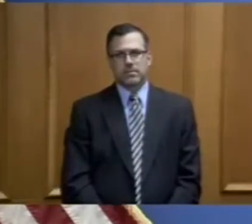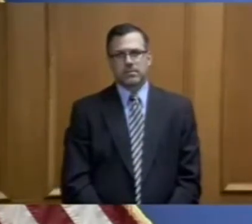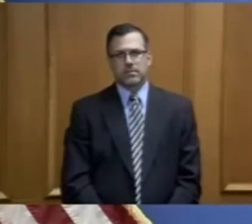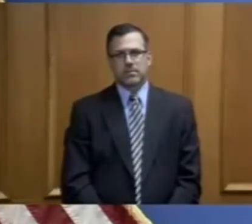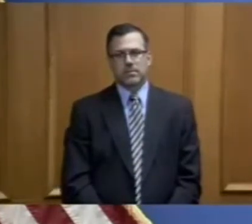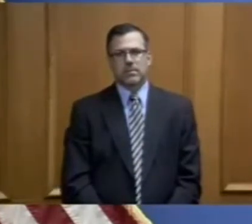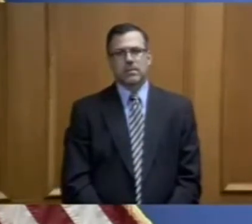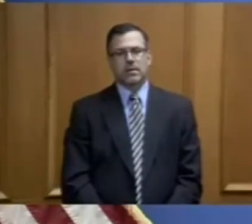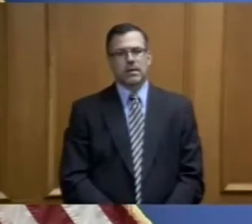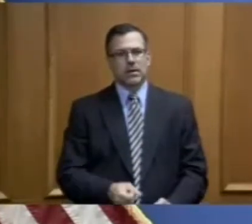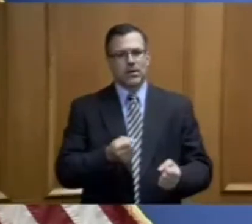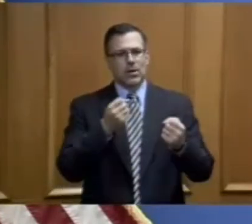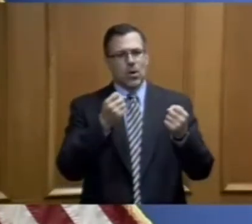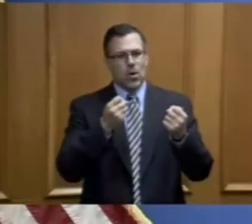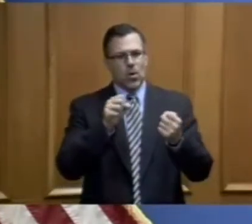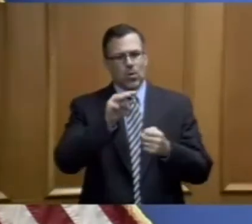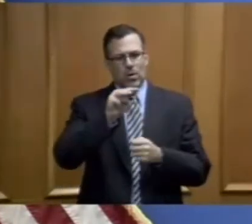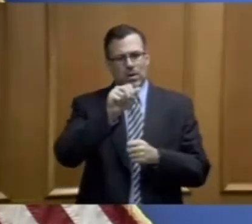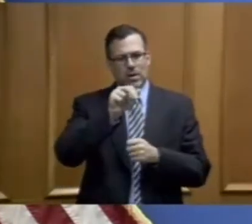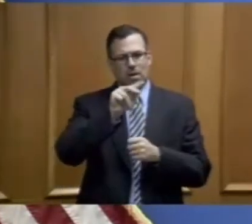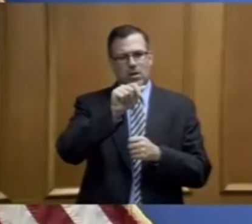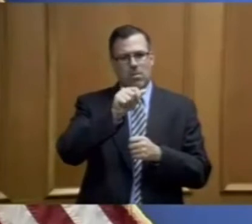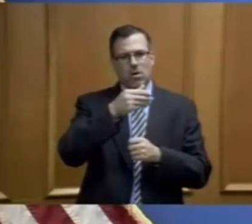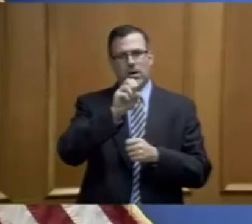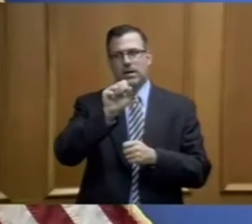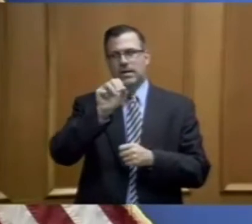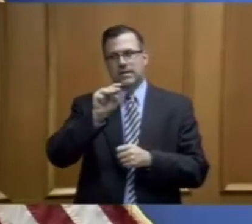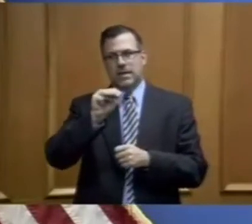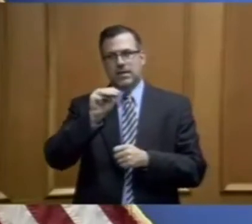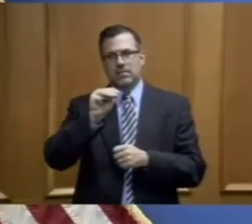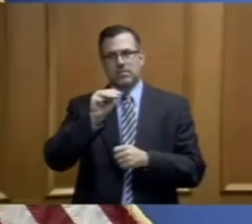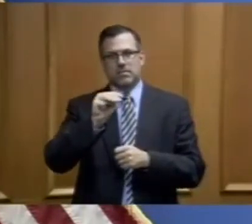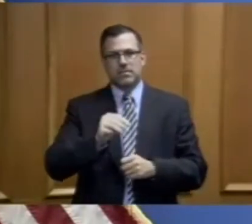hang with us, Marta and Sam. Maybe we'll pull it back up.